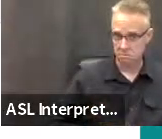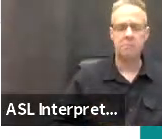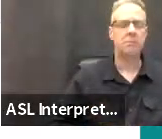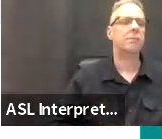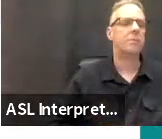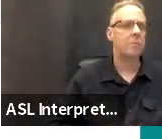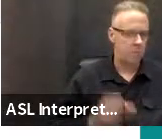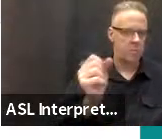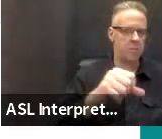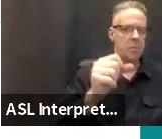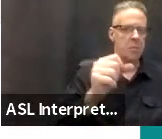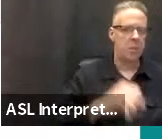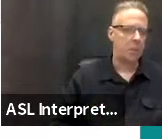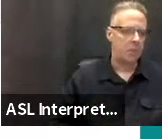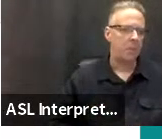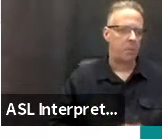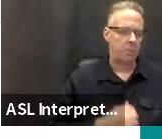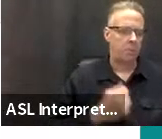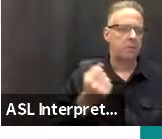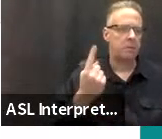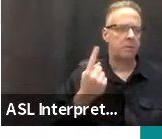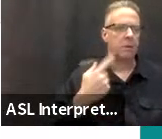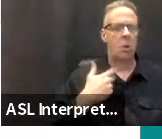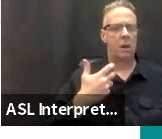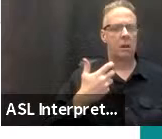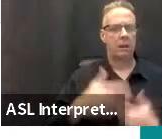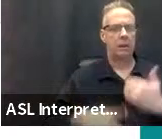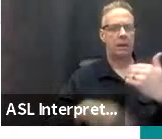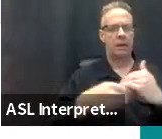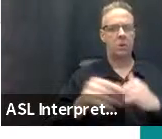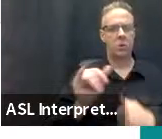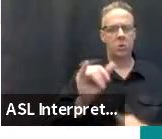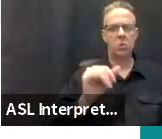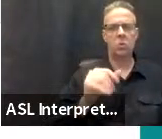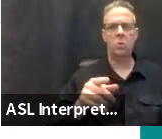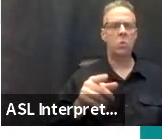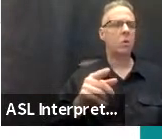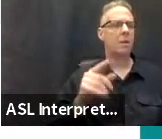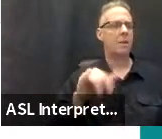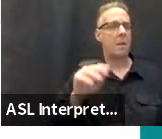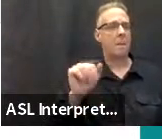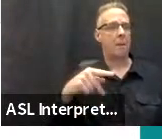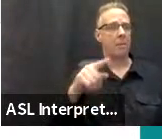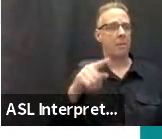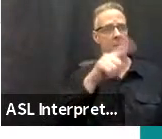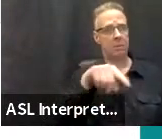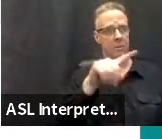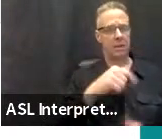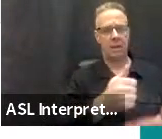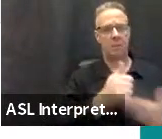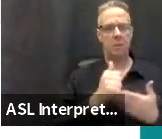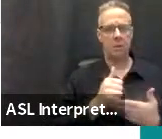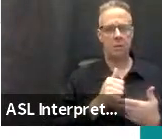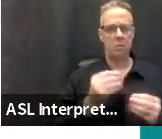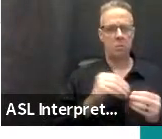Yeah, and just to build off of that, Katie, what this map also helps us do is identify what are those connections